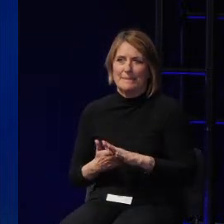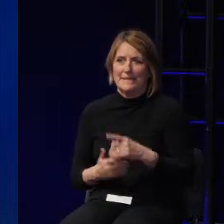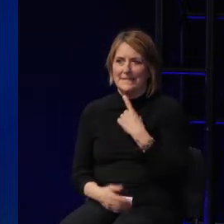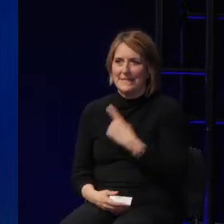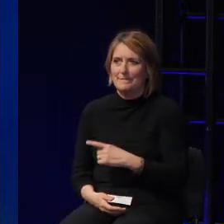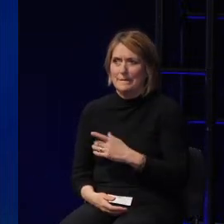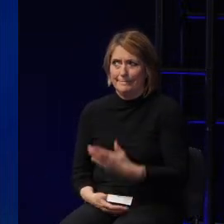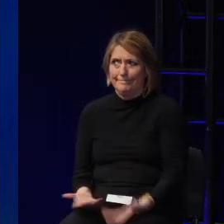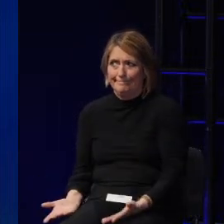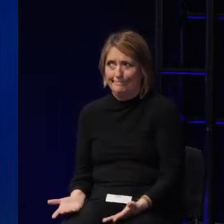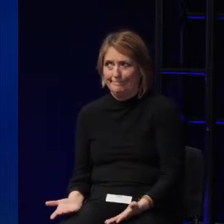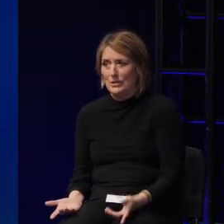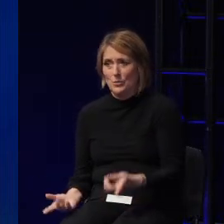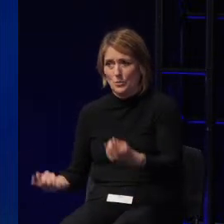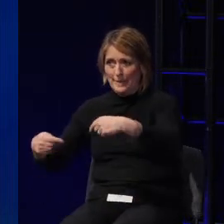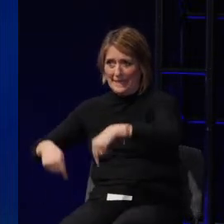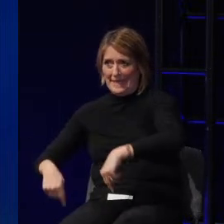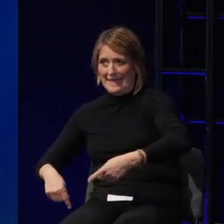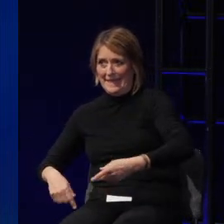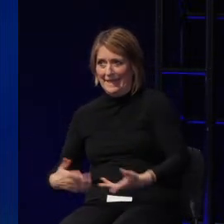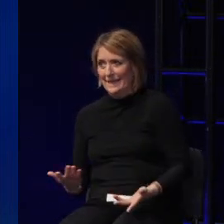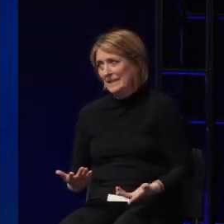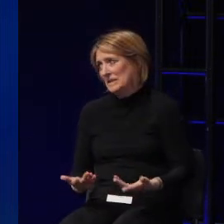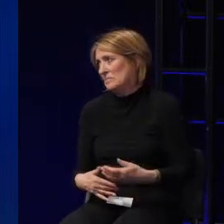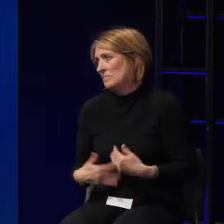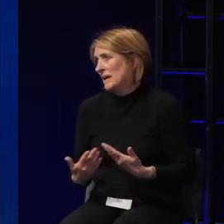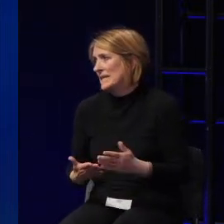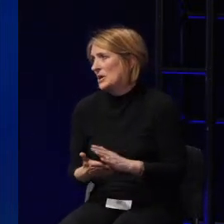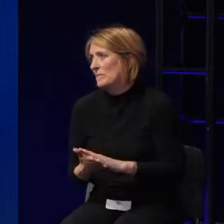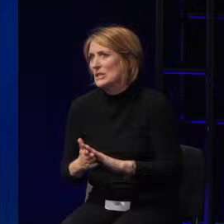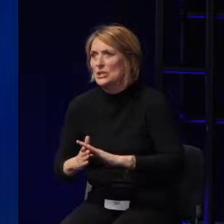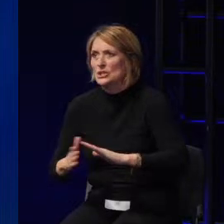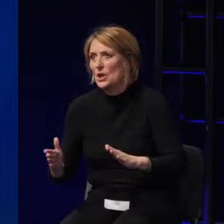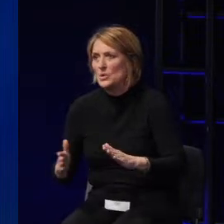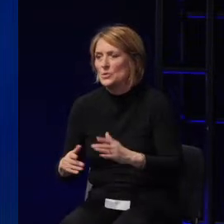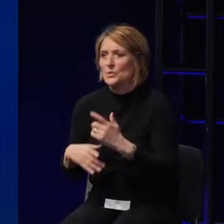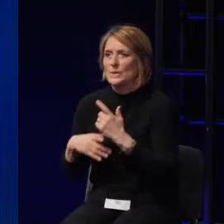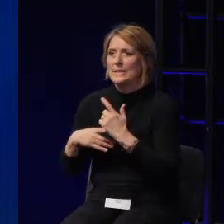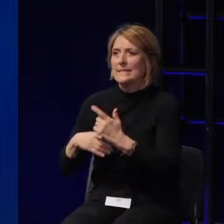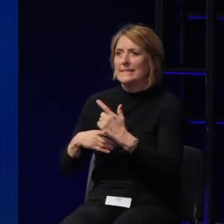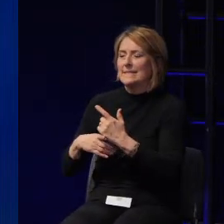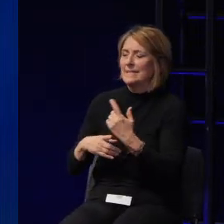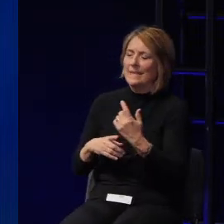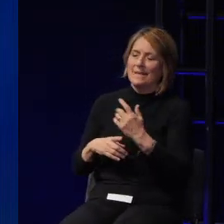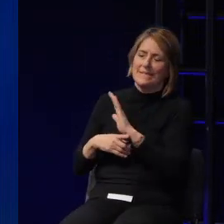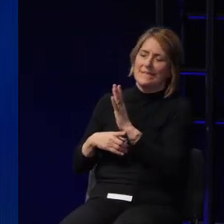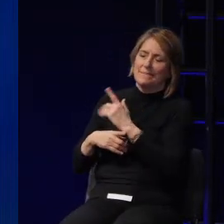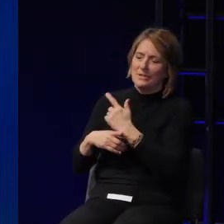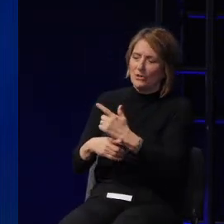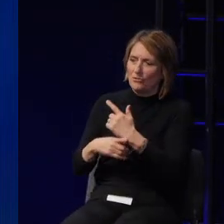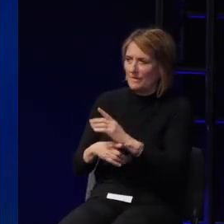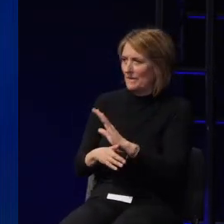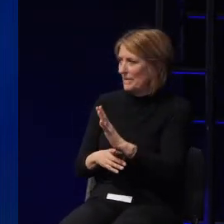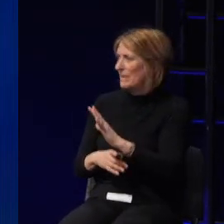he wouldn't be here. Well, I didn't mean don't do cinematography, but other things. But that's